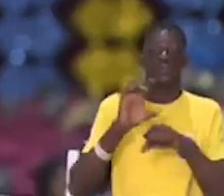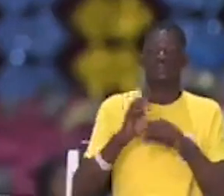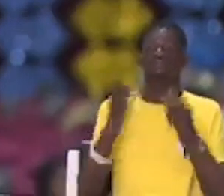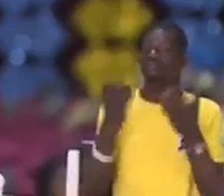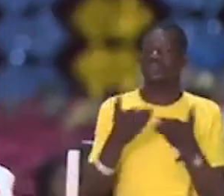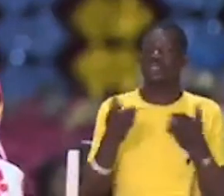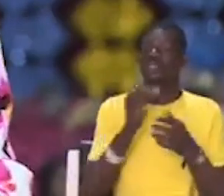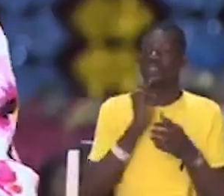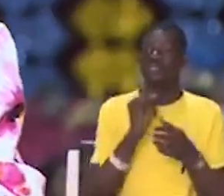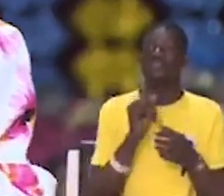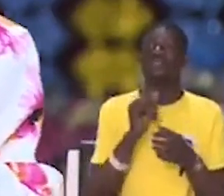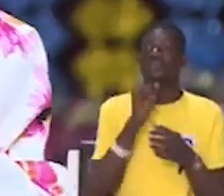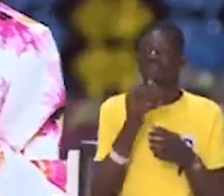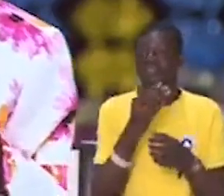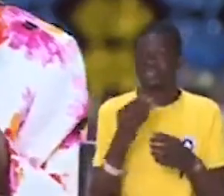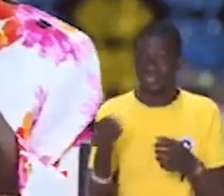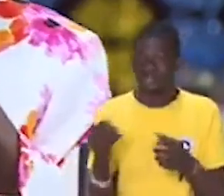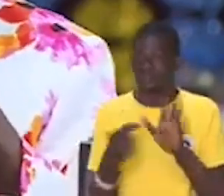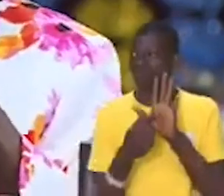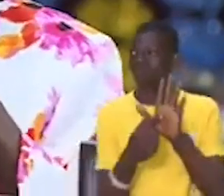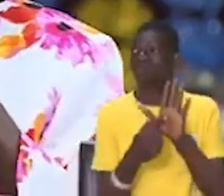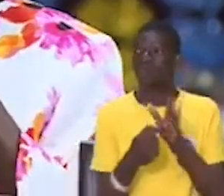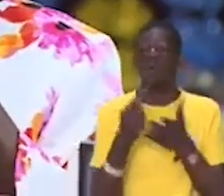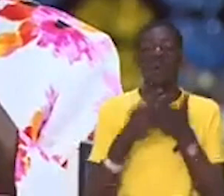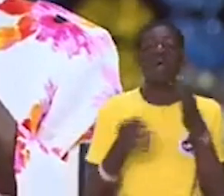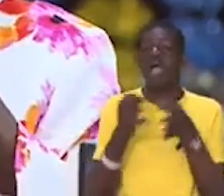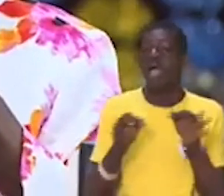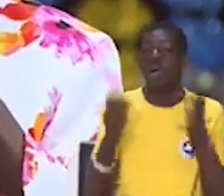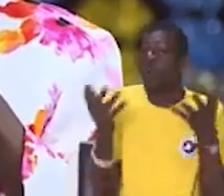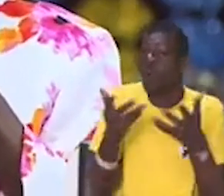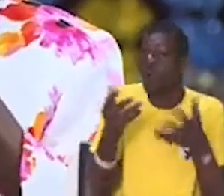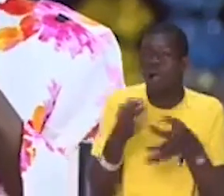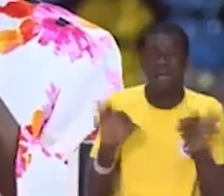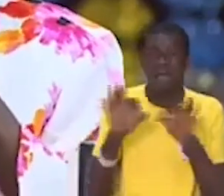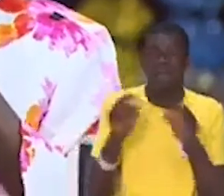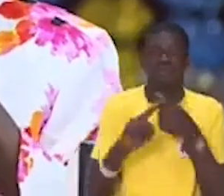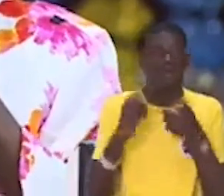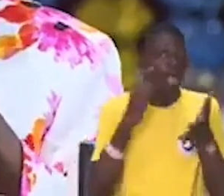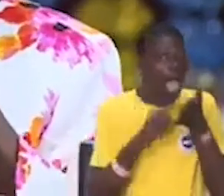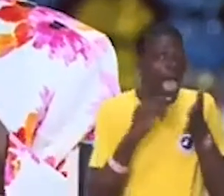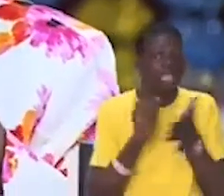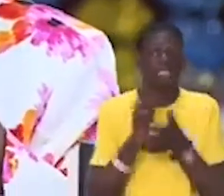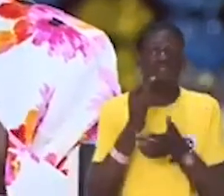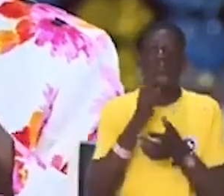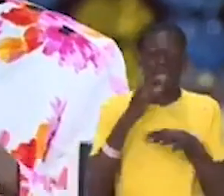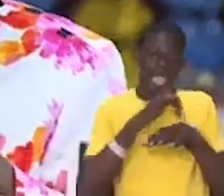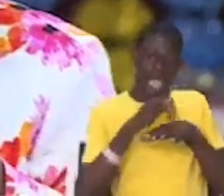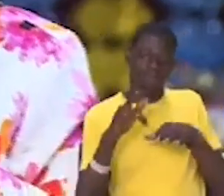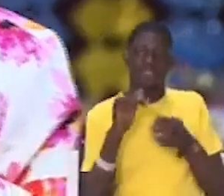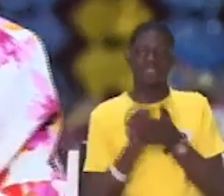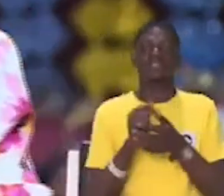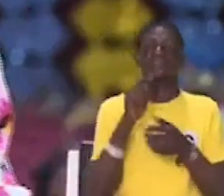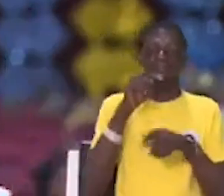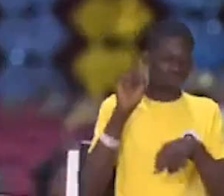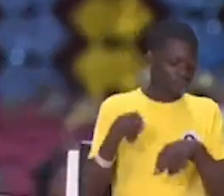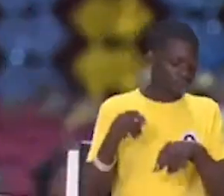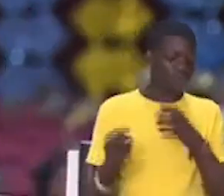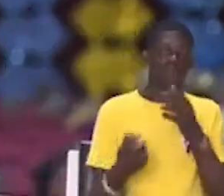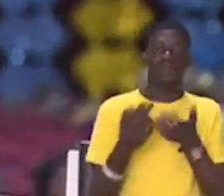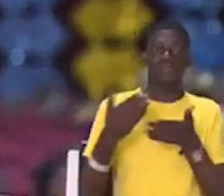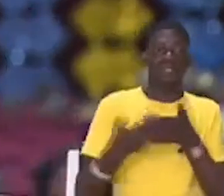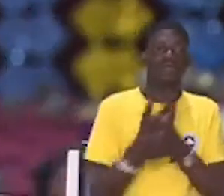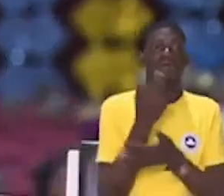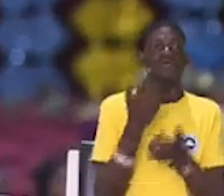is immaterial. What is important tonight is that you recognize that you are empty and that I need a fresh